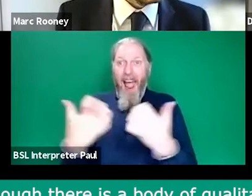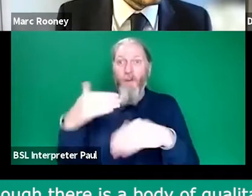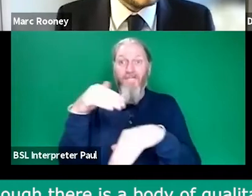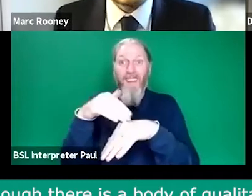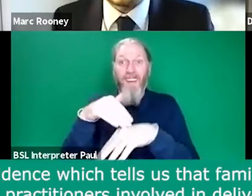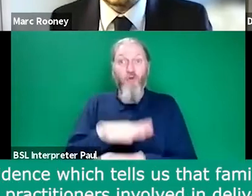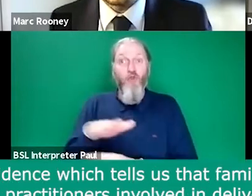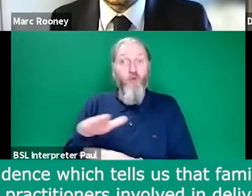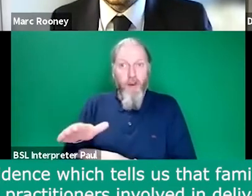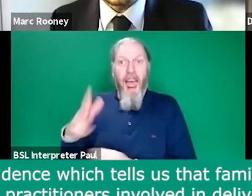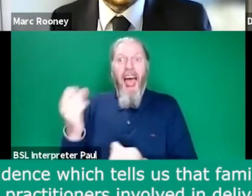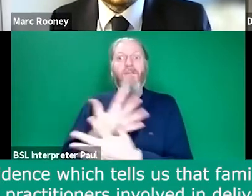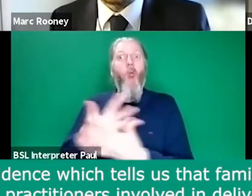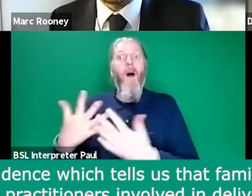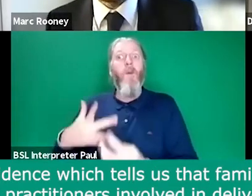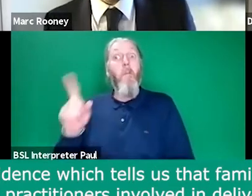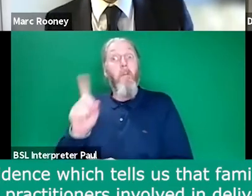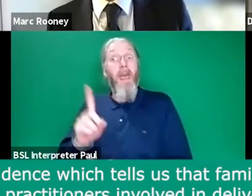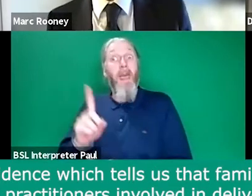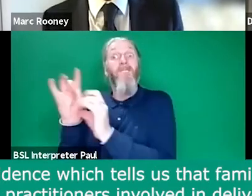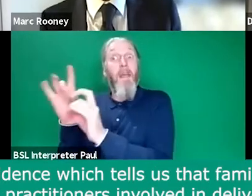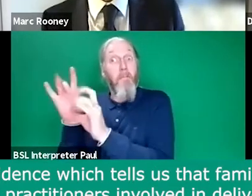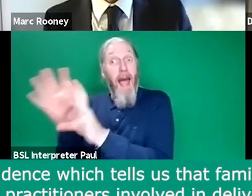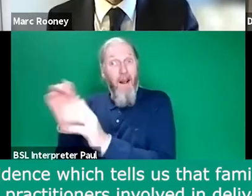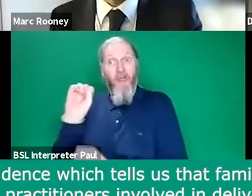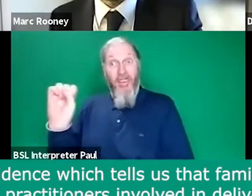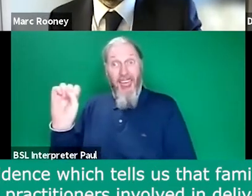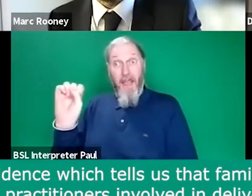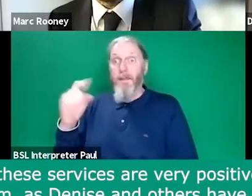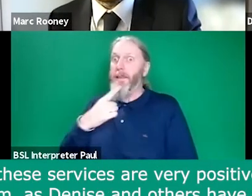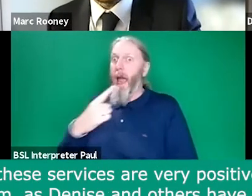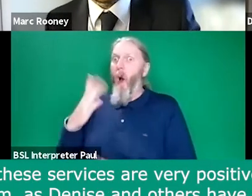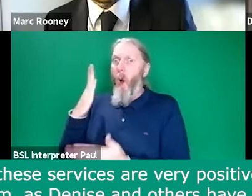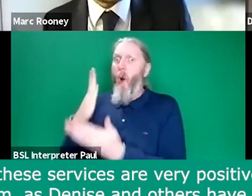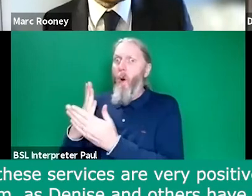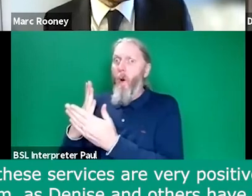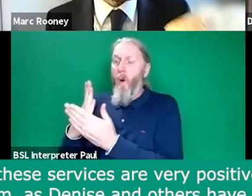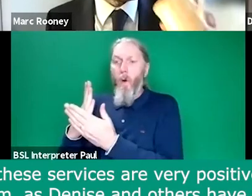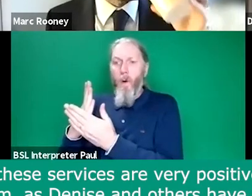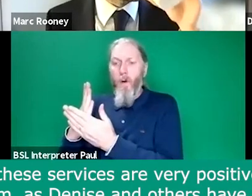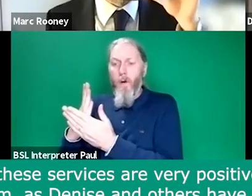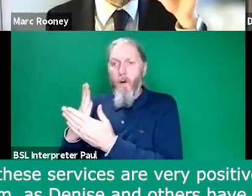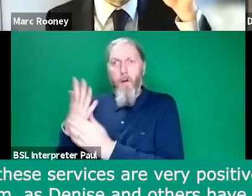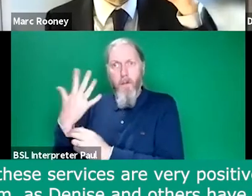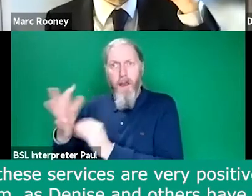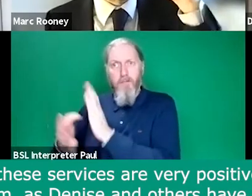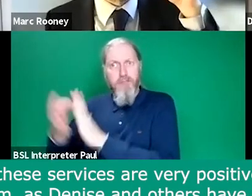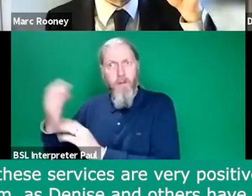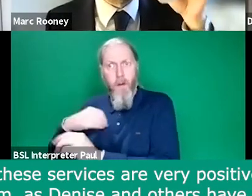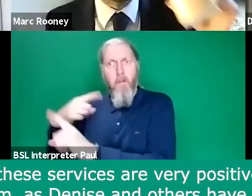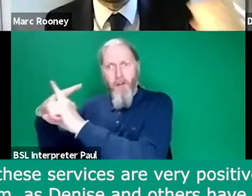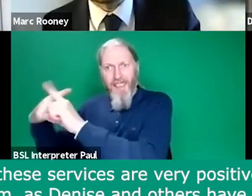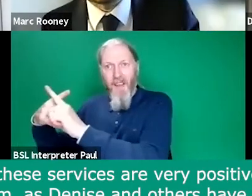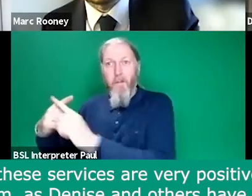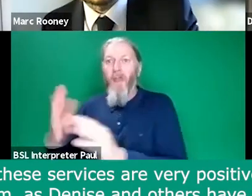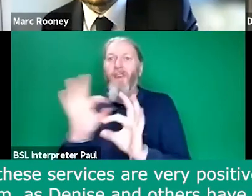of qualitative evidence which tells us that families and practitioners involved in delivering these services are very positive about them, as